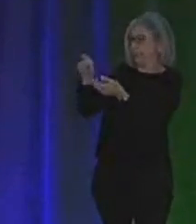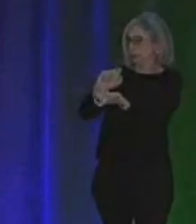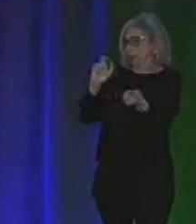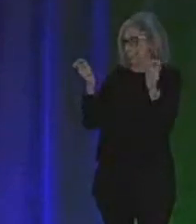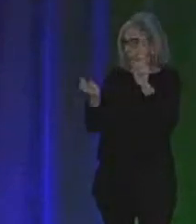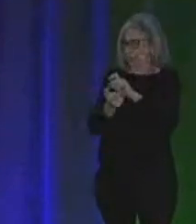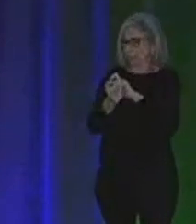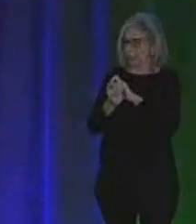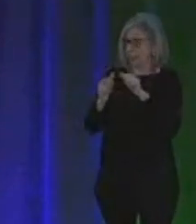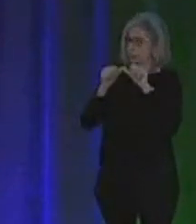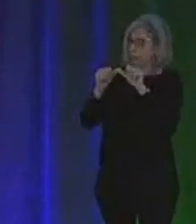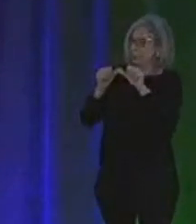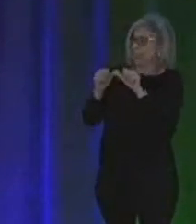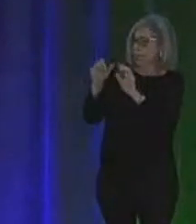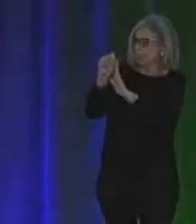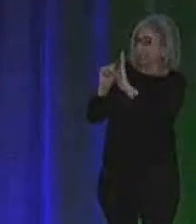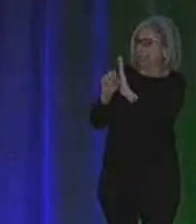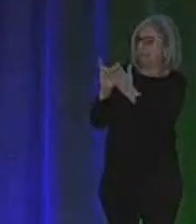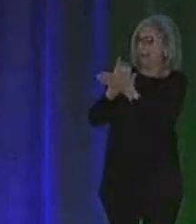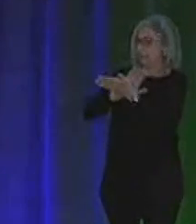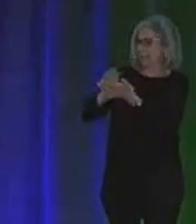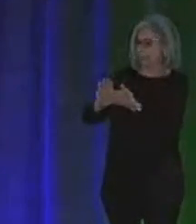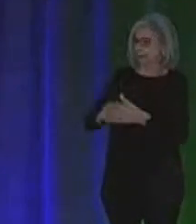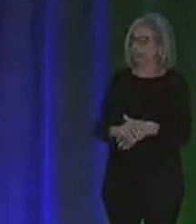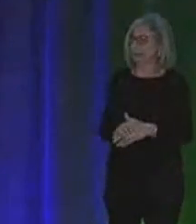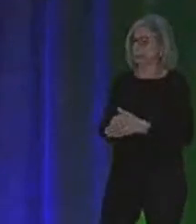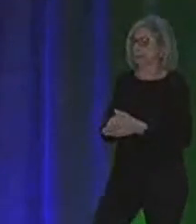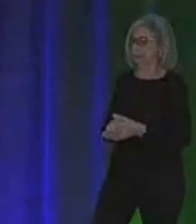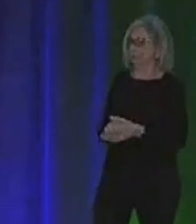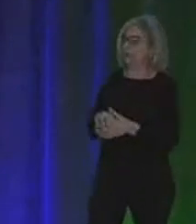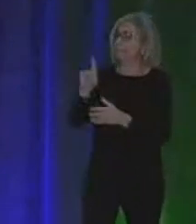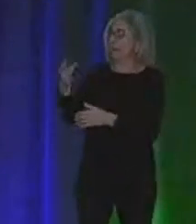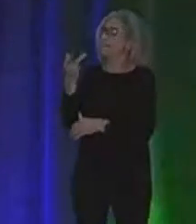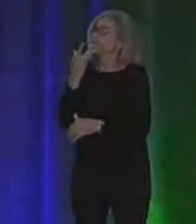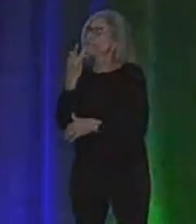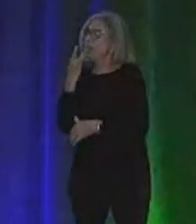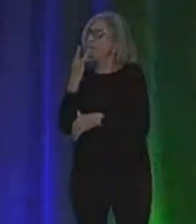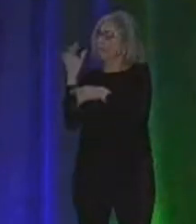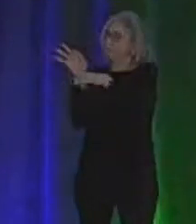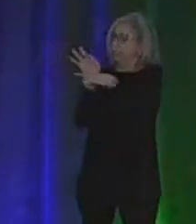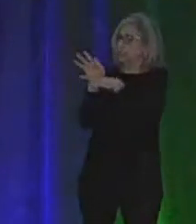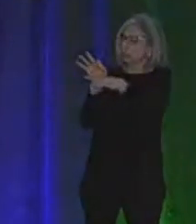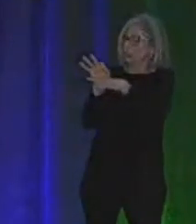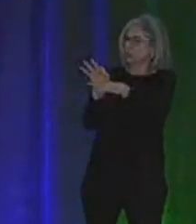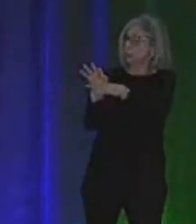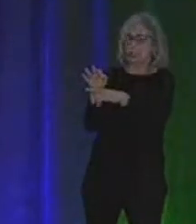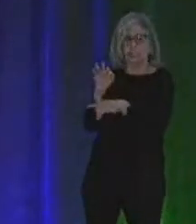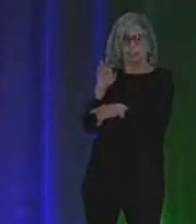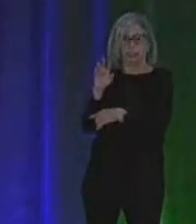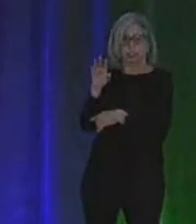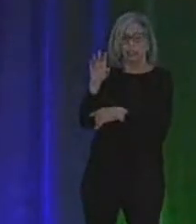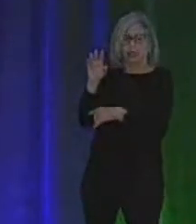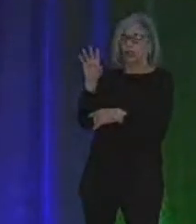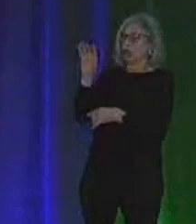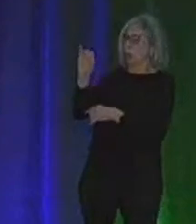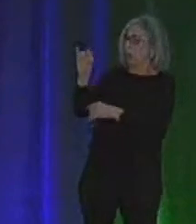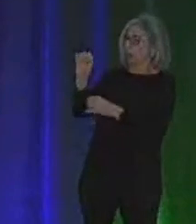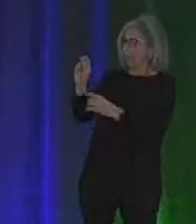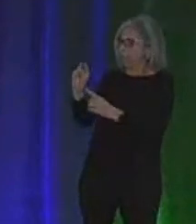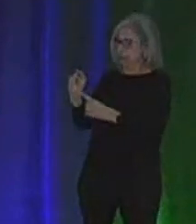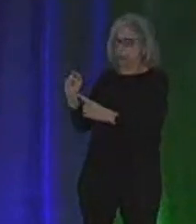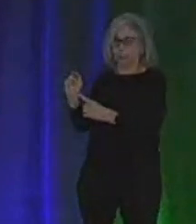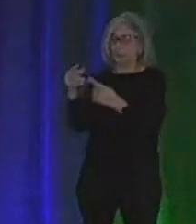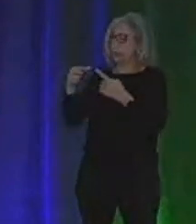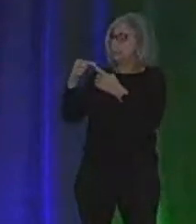you can also retain state, which is nice. One of my favorite features actually is co-location. We have some